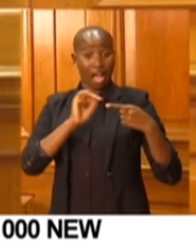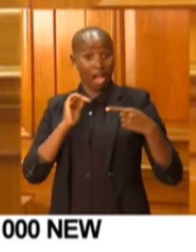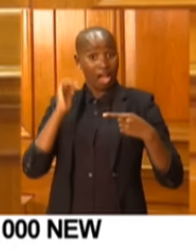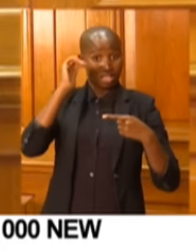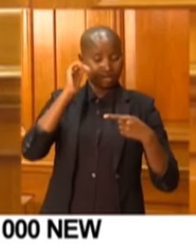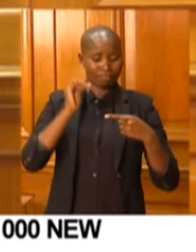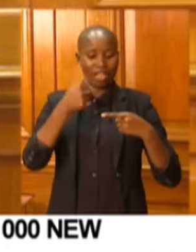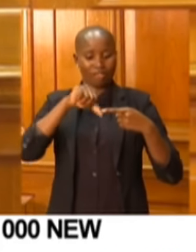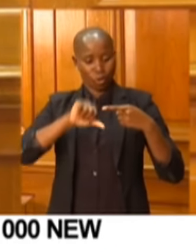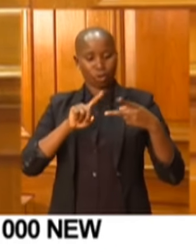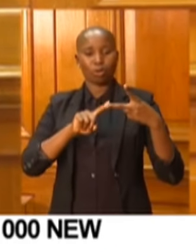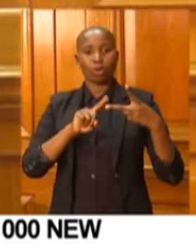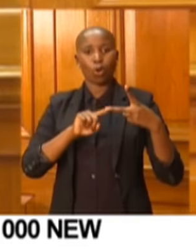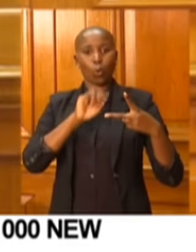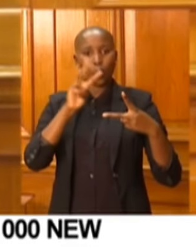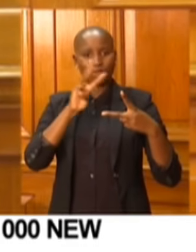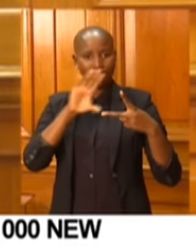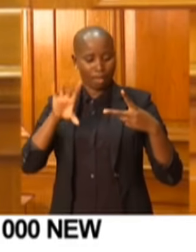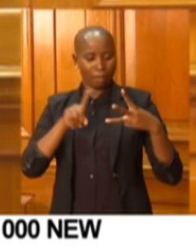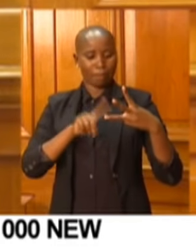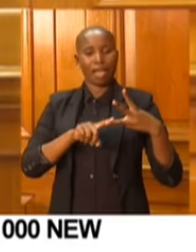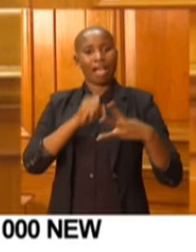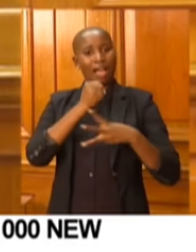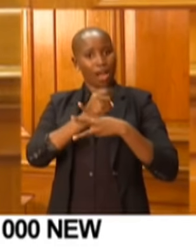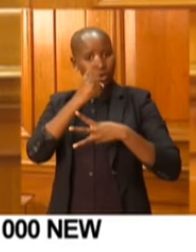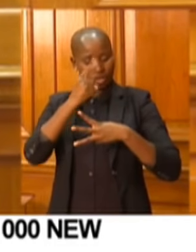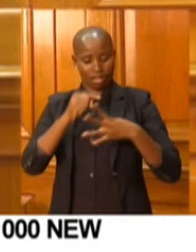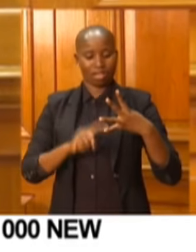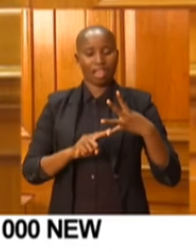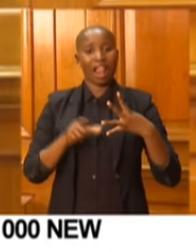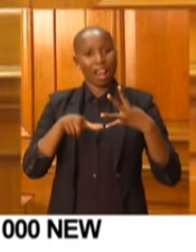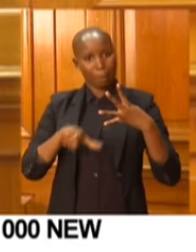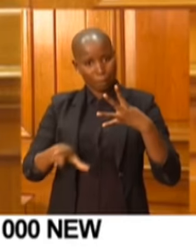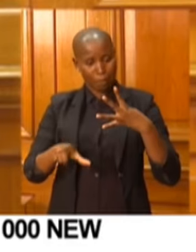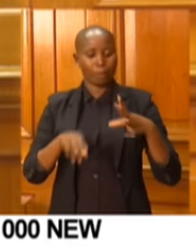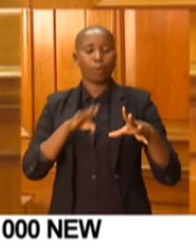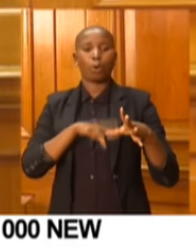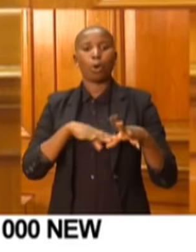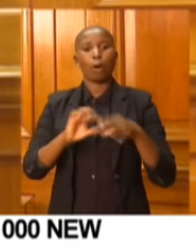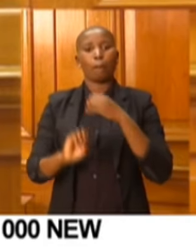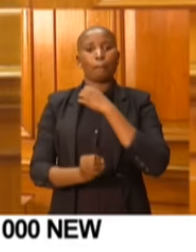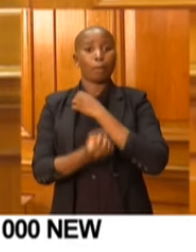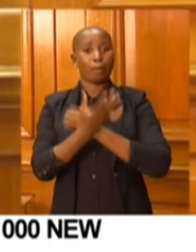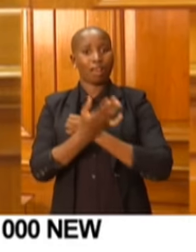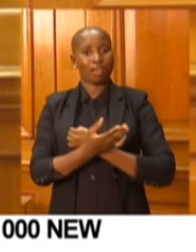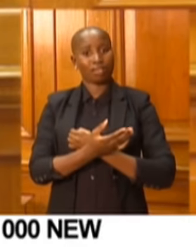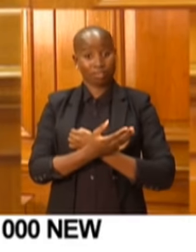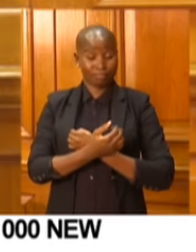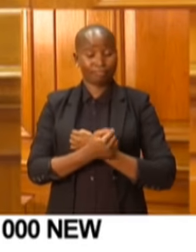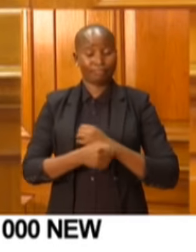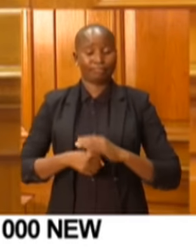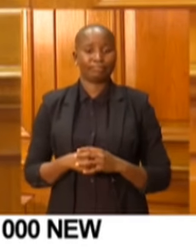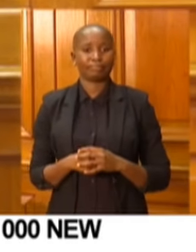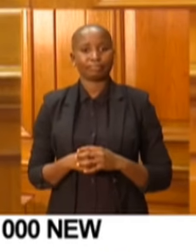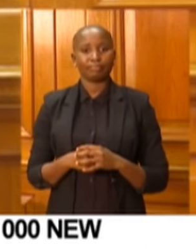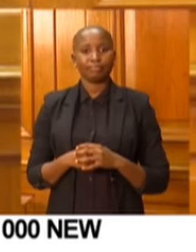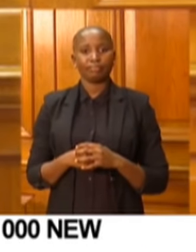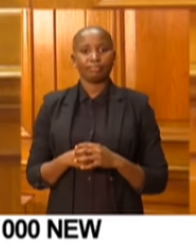followed by the Western Cape, Gauteng, Limpopo, and Mpumalanga.